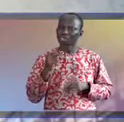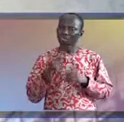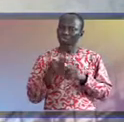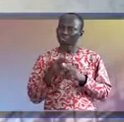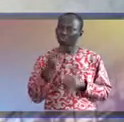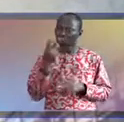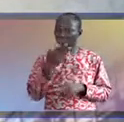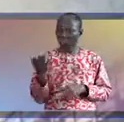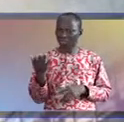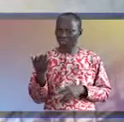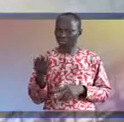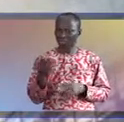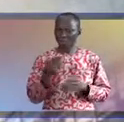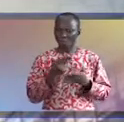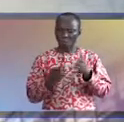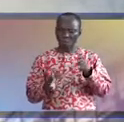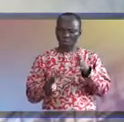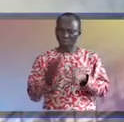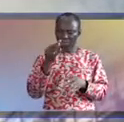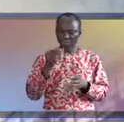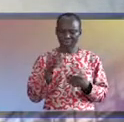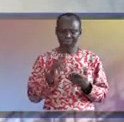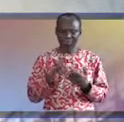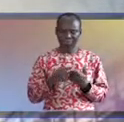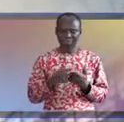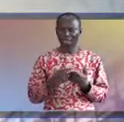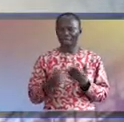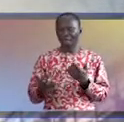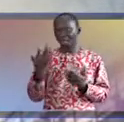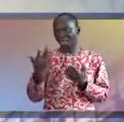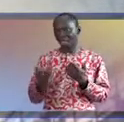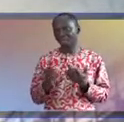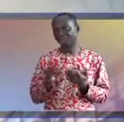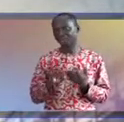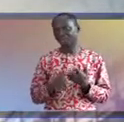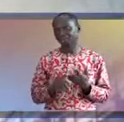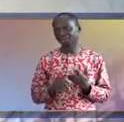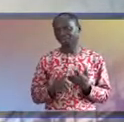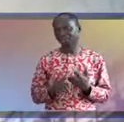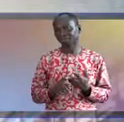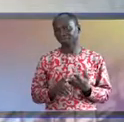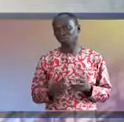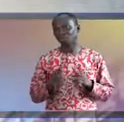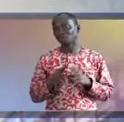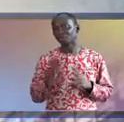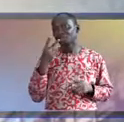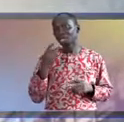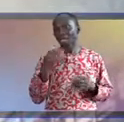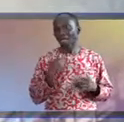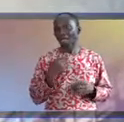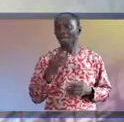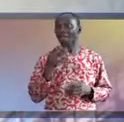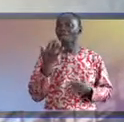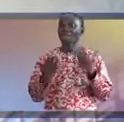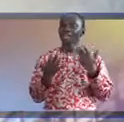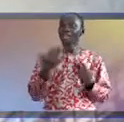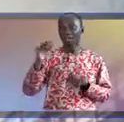he's now also mentioning fire. So fire baptism is the fourth kind of